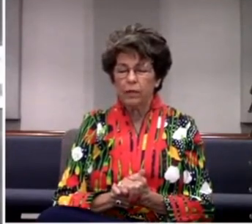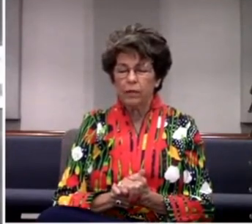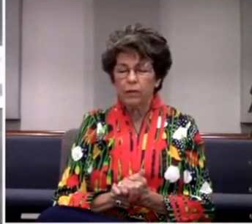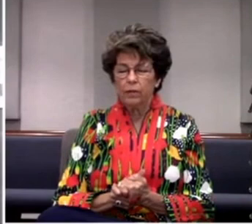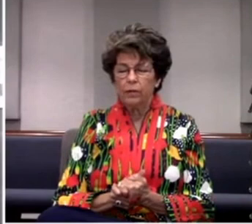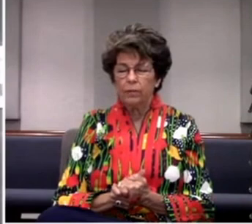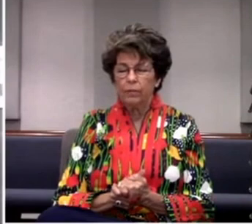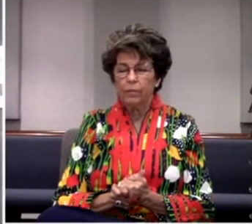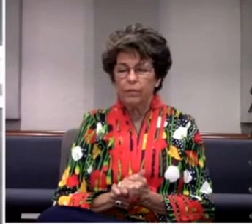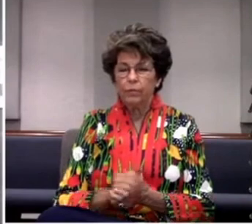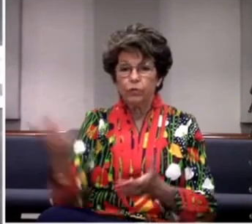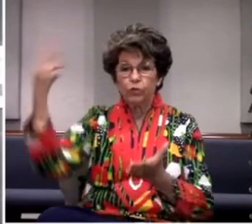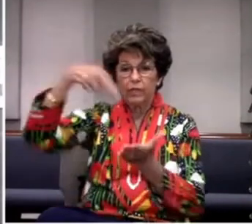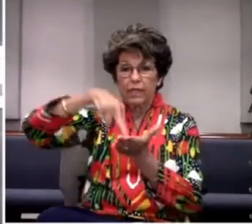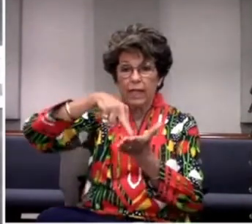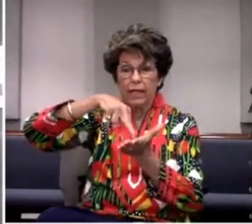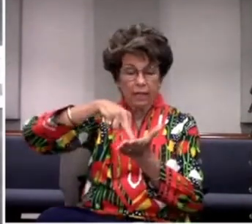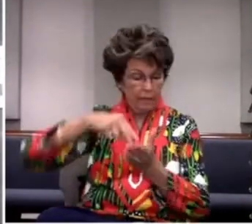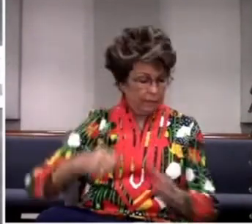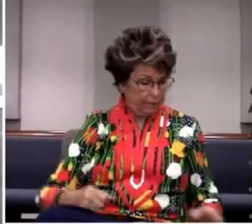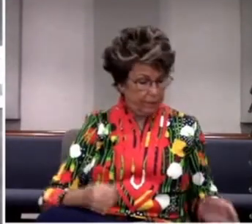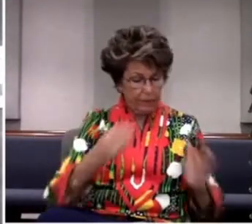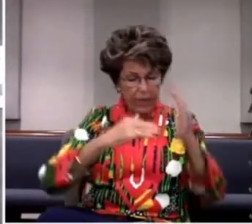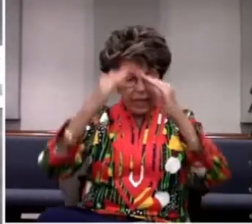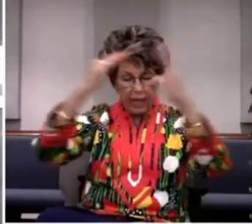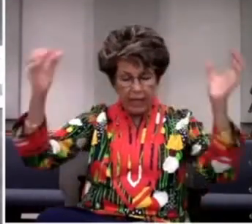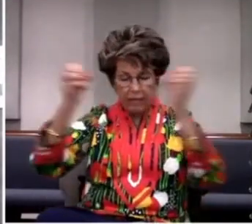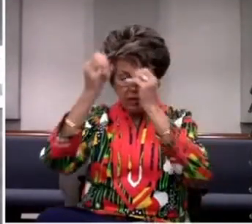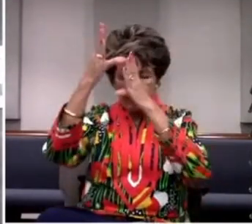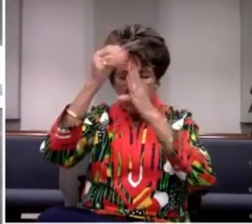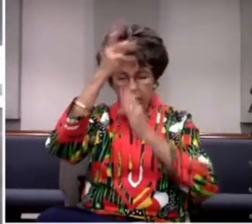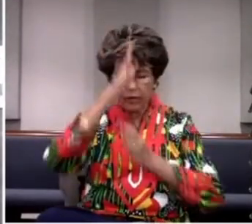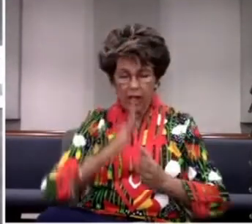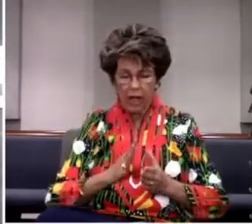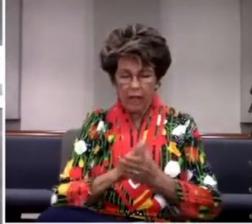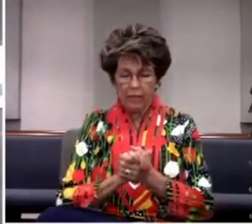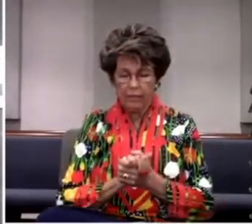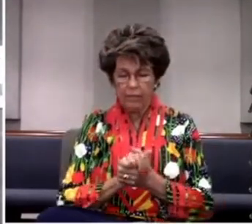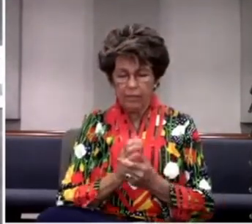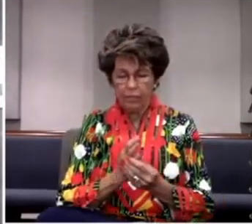Okay. Would you stand, please? Heavenly Father, God,